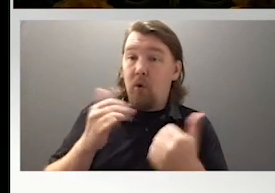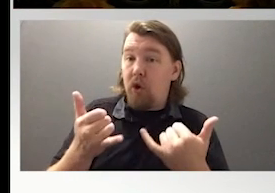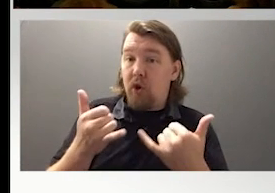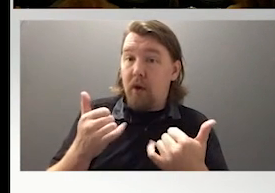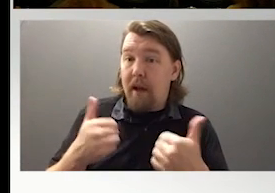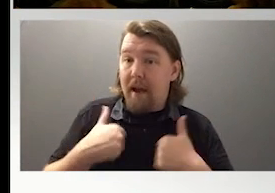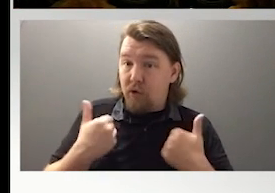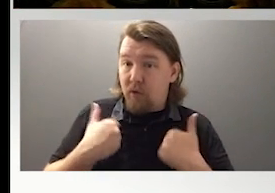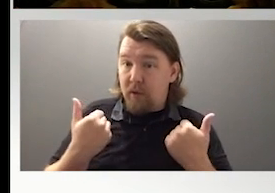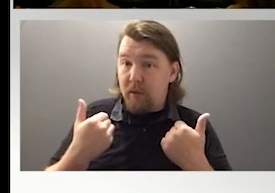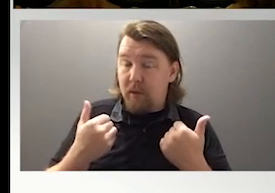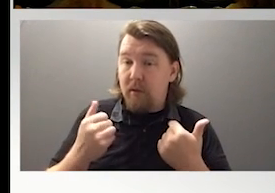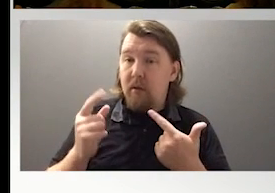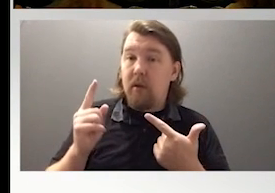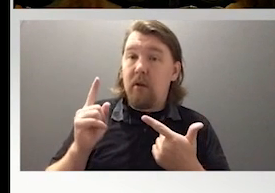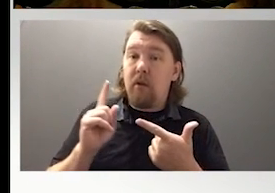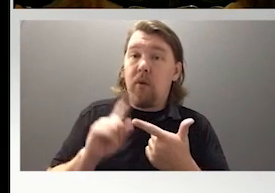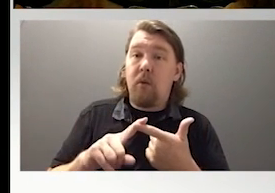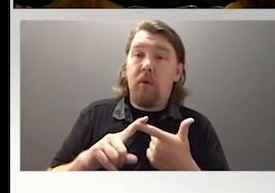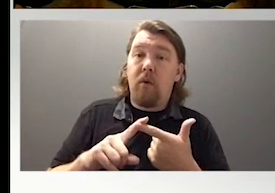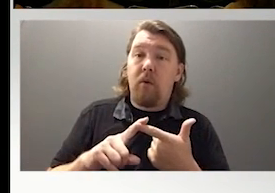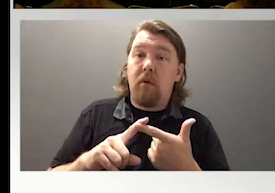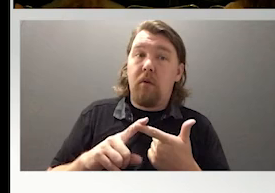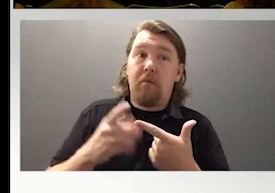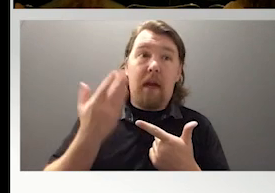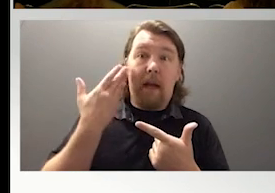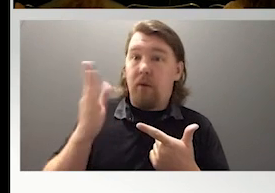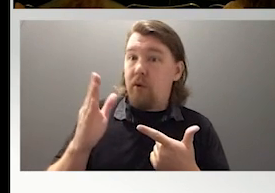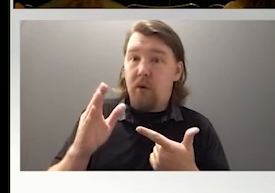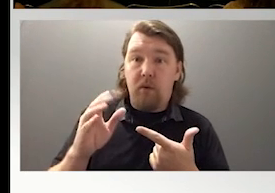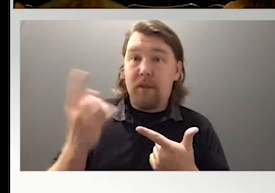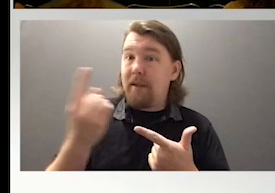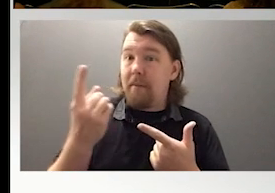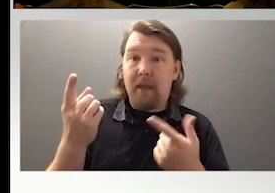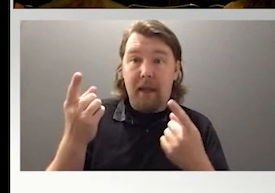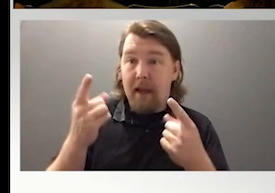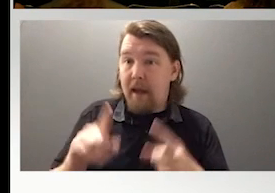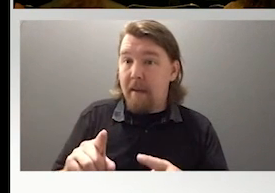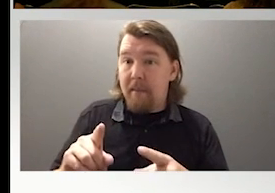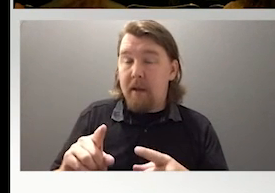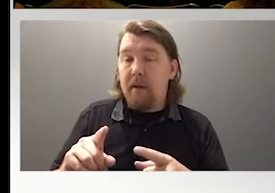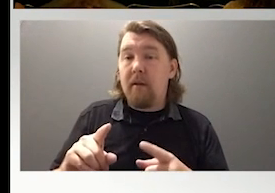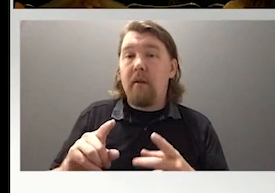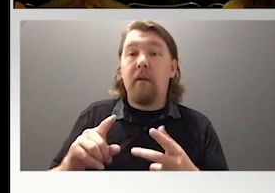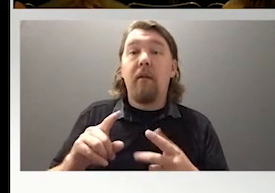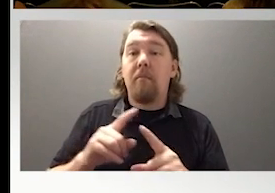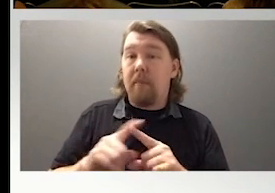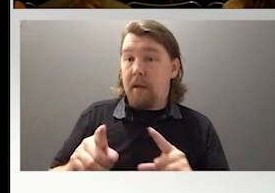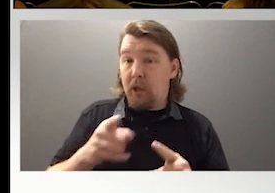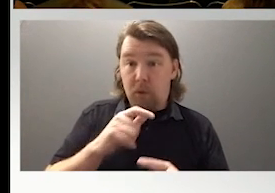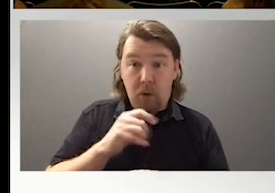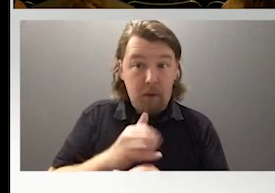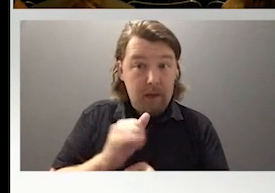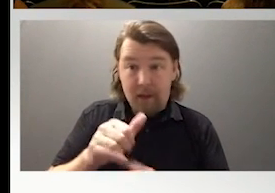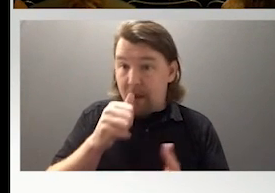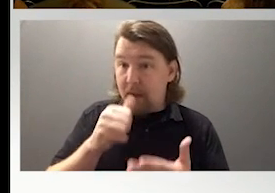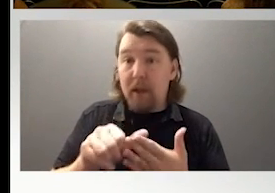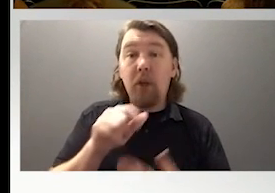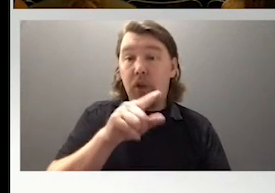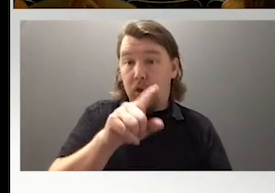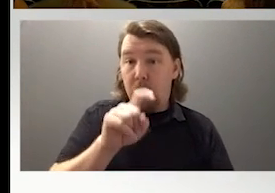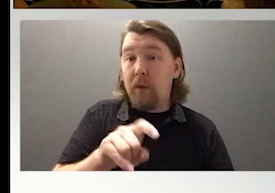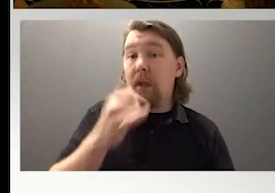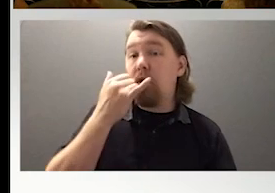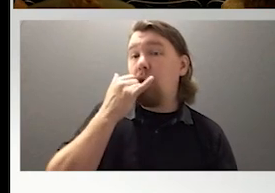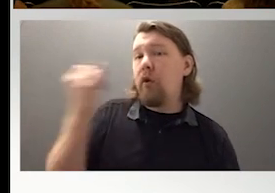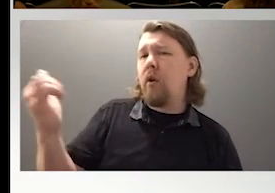address, or I don't know. Something may have happened, but you need to pick up the phone, call the regional office, and